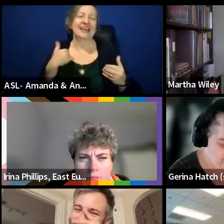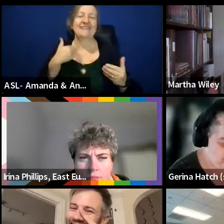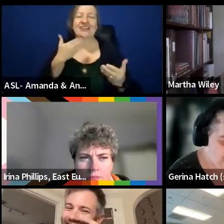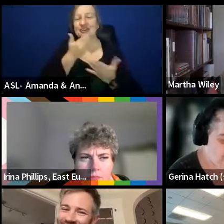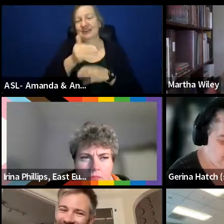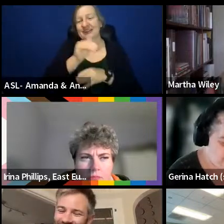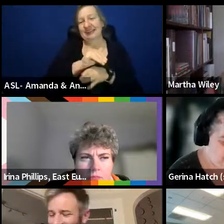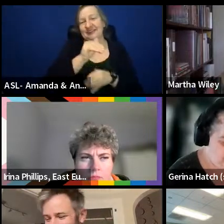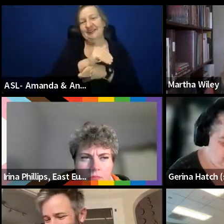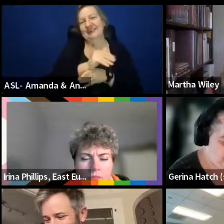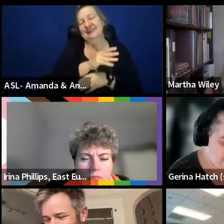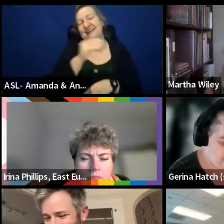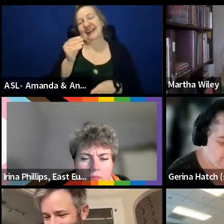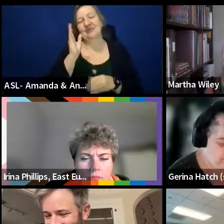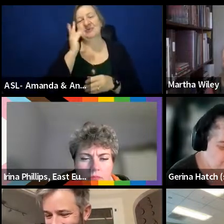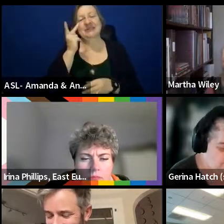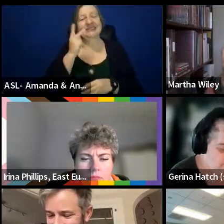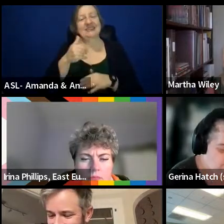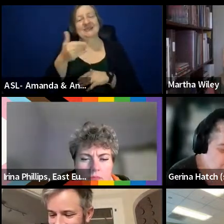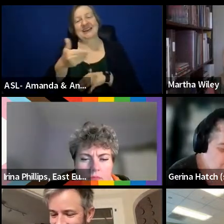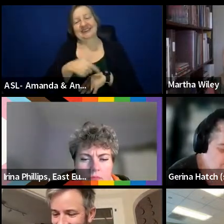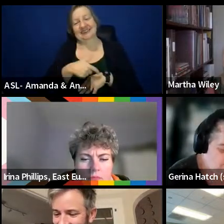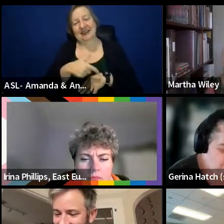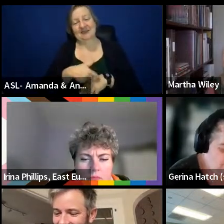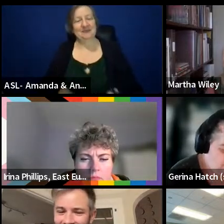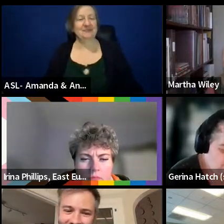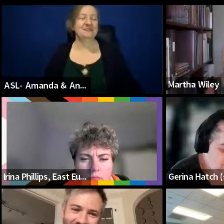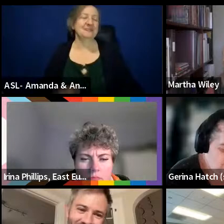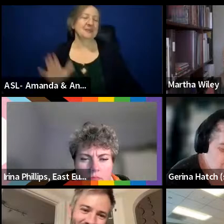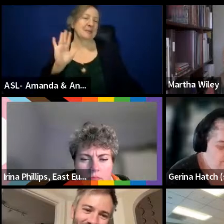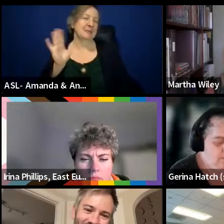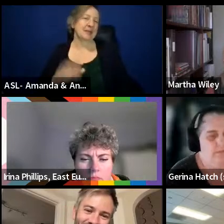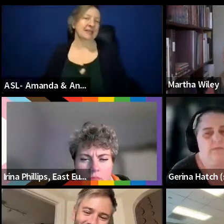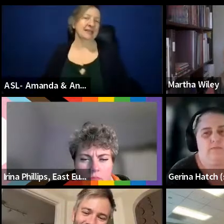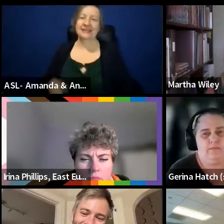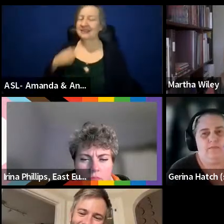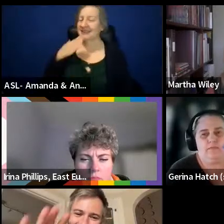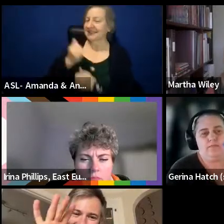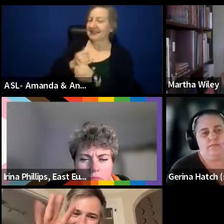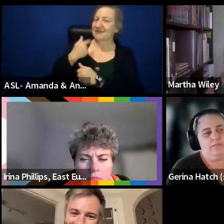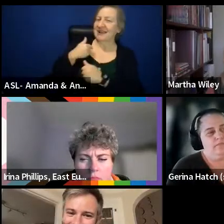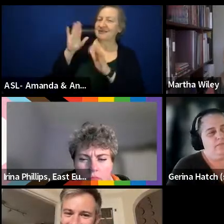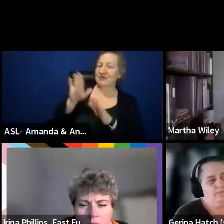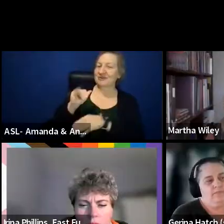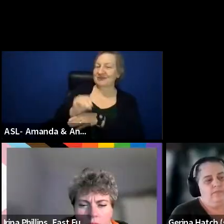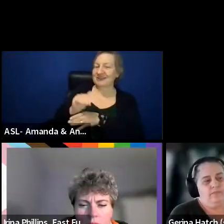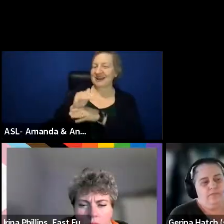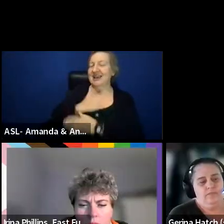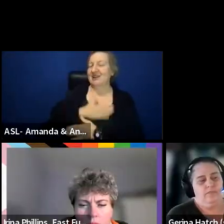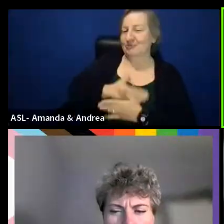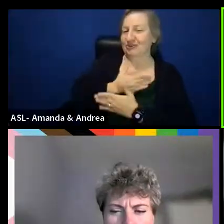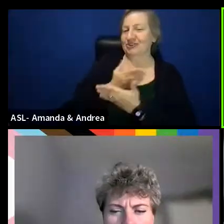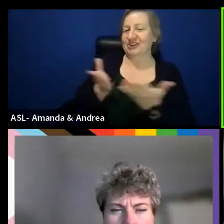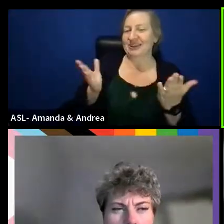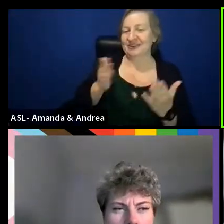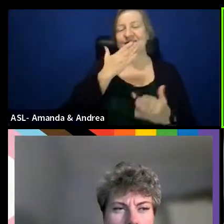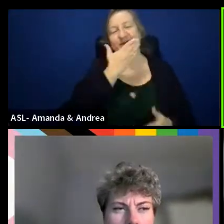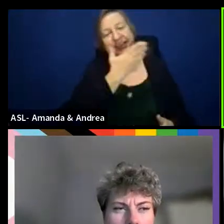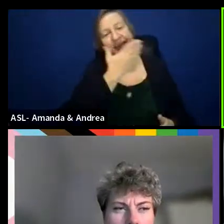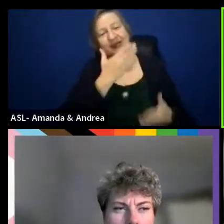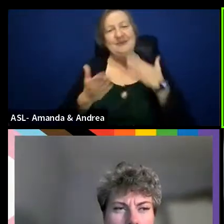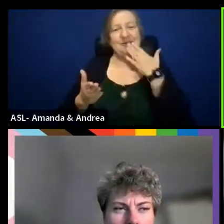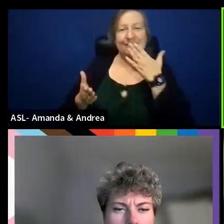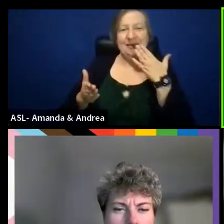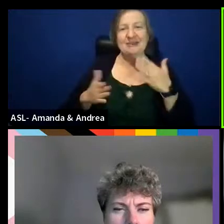evening, and we'll see you next time around. Bye-bye. Thanks, everybody. Have a wonderful night. Appreciate it. Thank you.